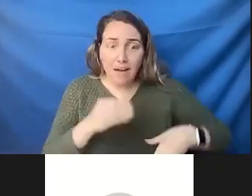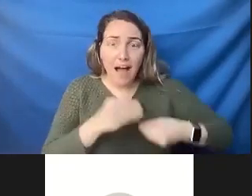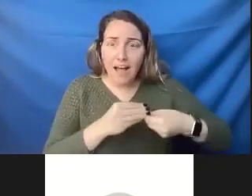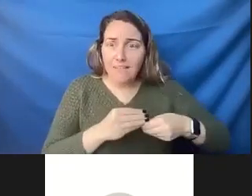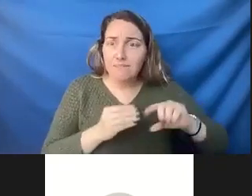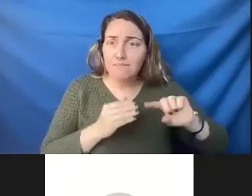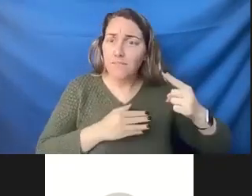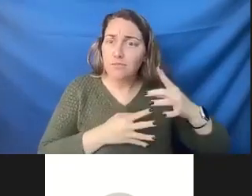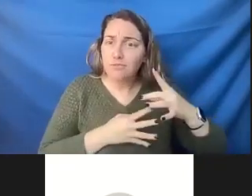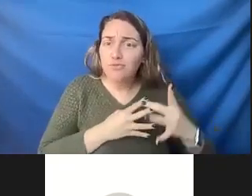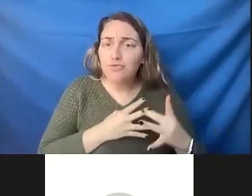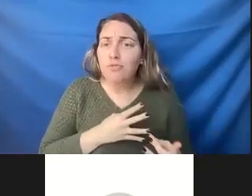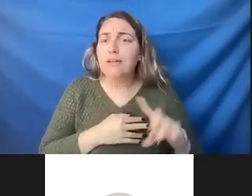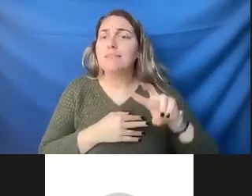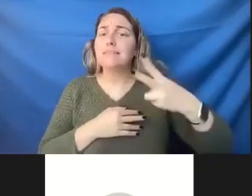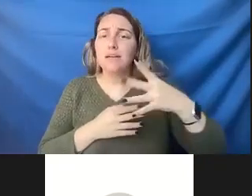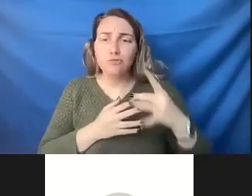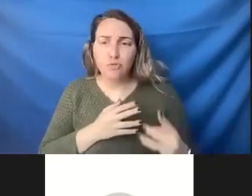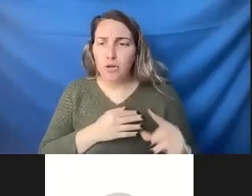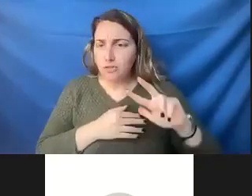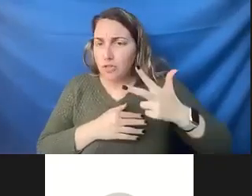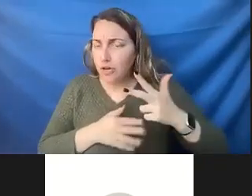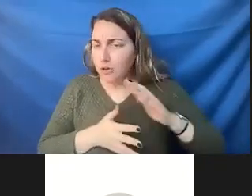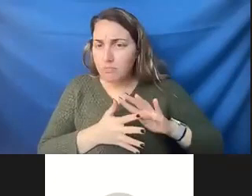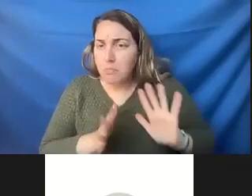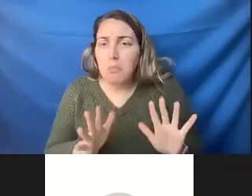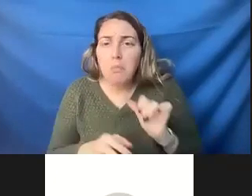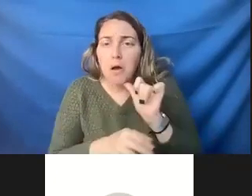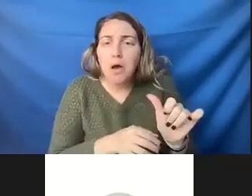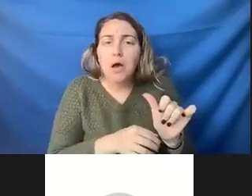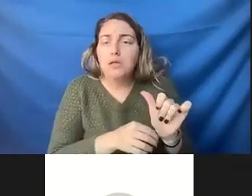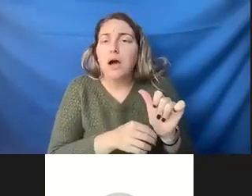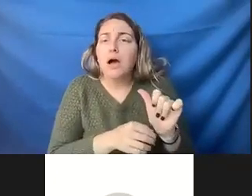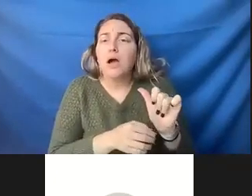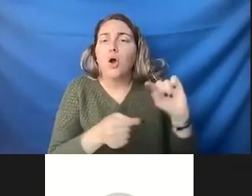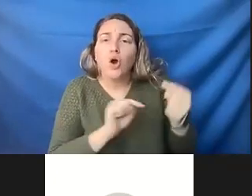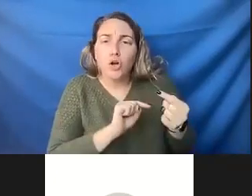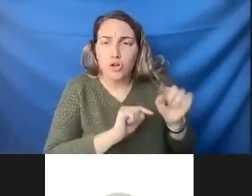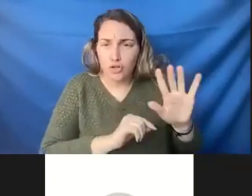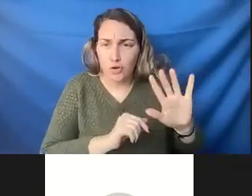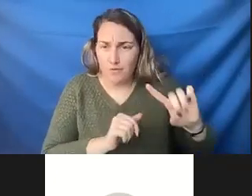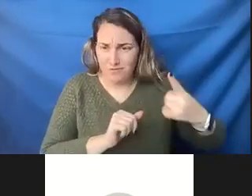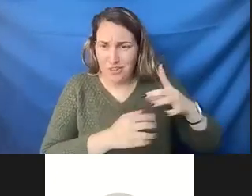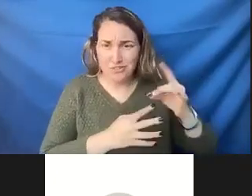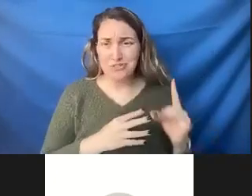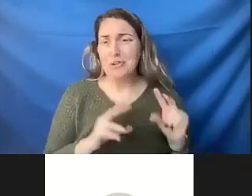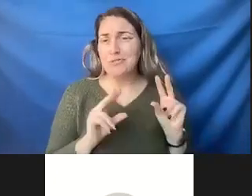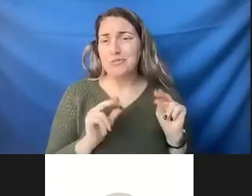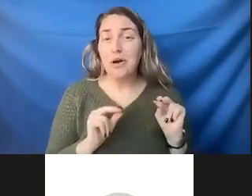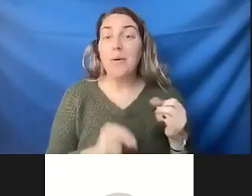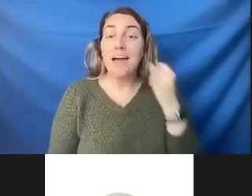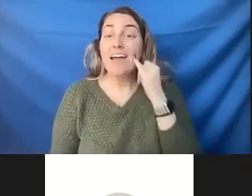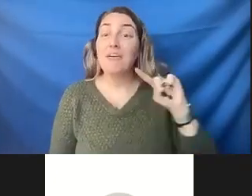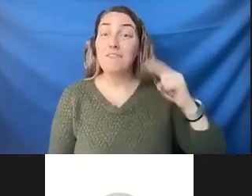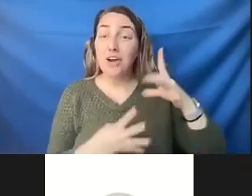choice. Your vote will only be distributed to the next rank on your ballot if that candidate loses.